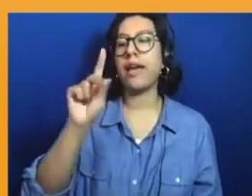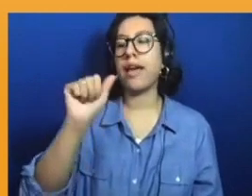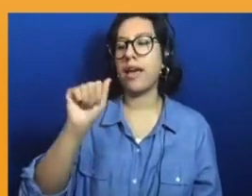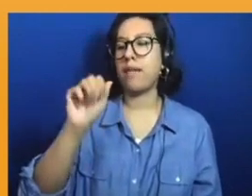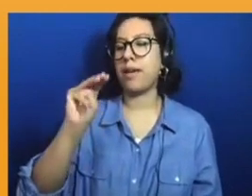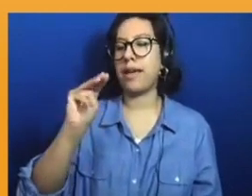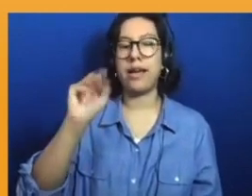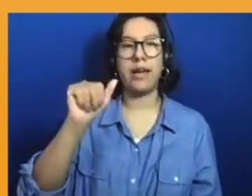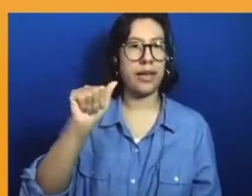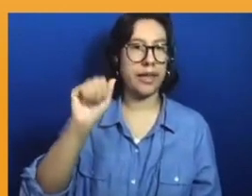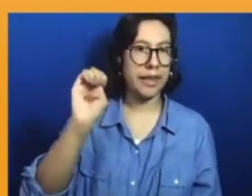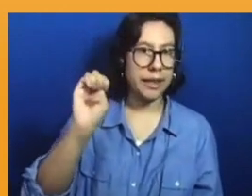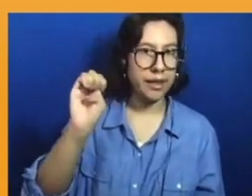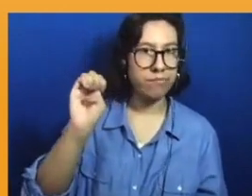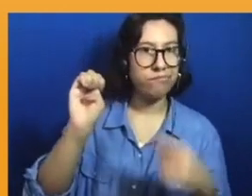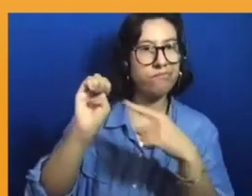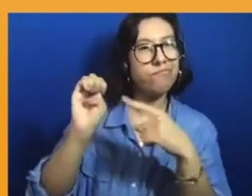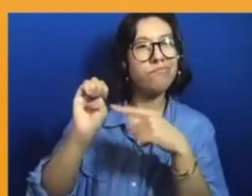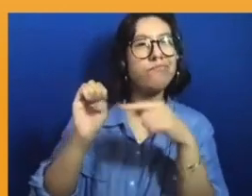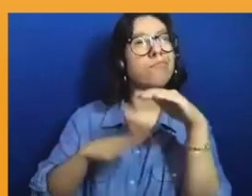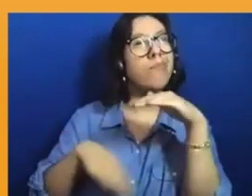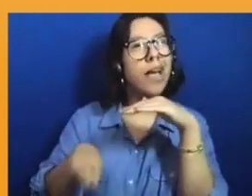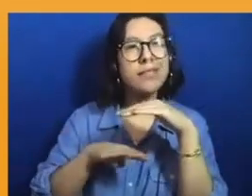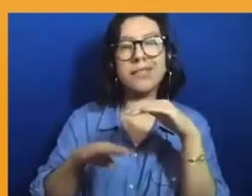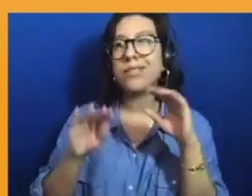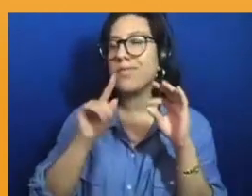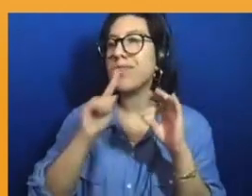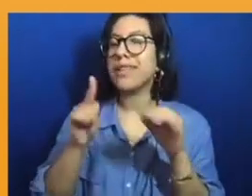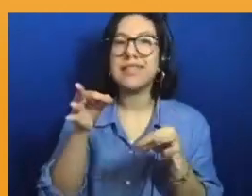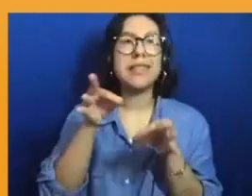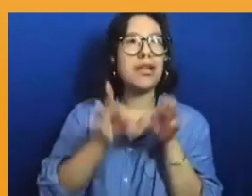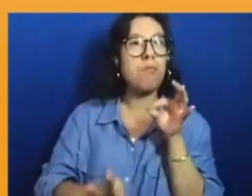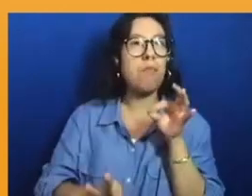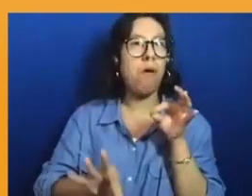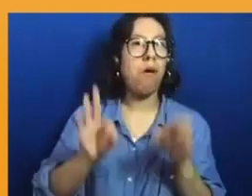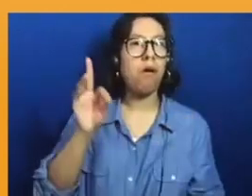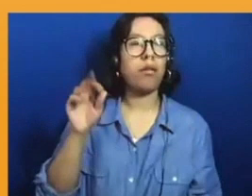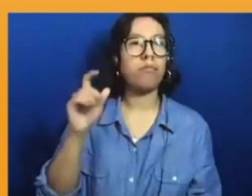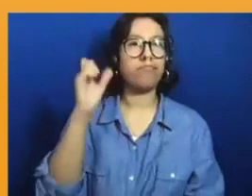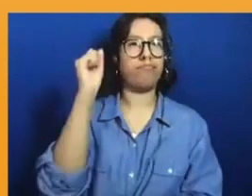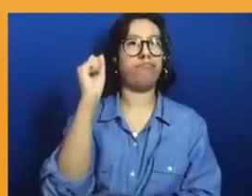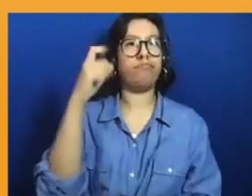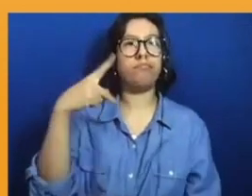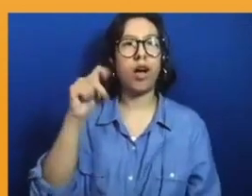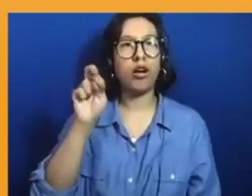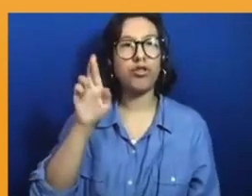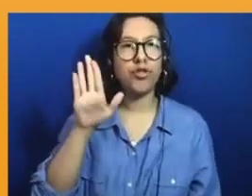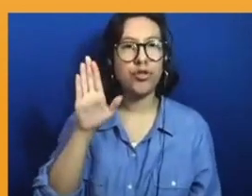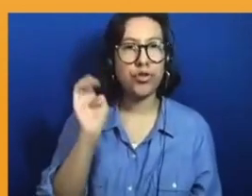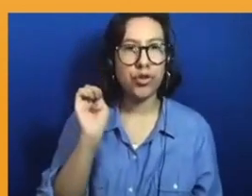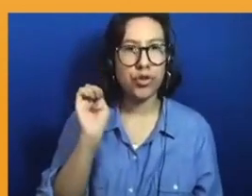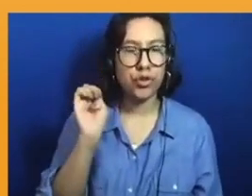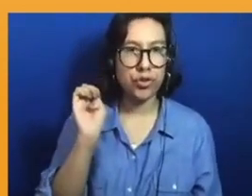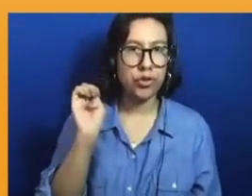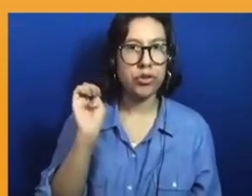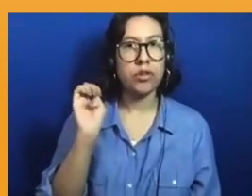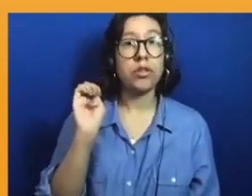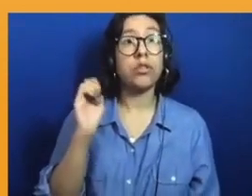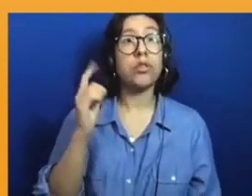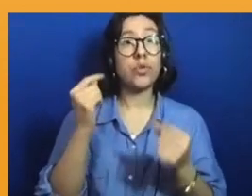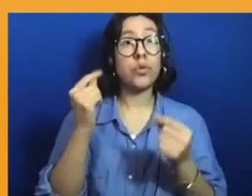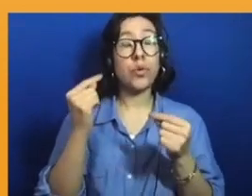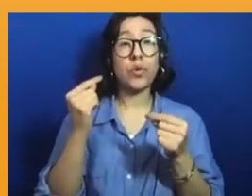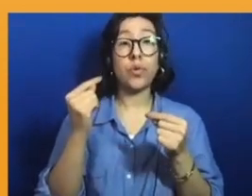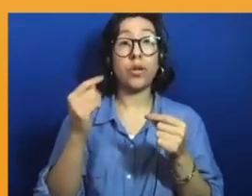K-A-M-A-E. It's a basic posture for Japanese dance where you tuck in your